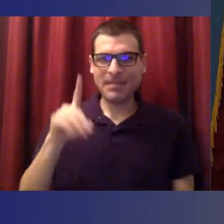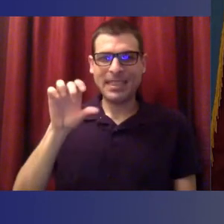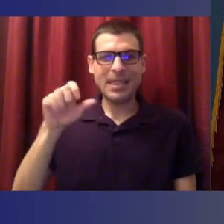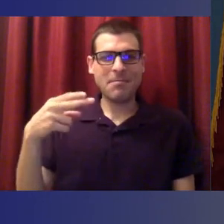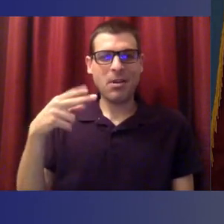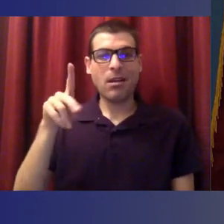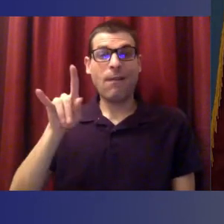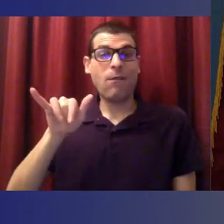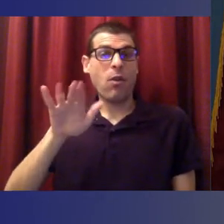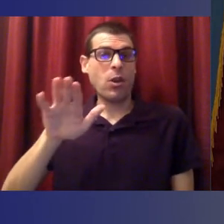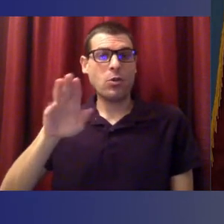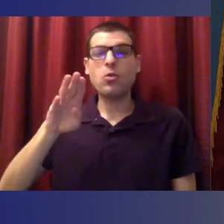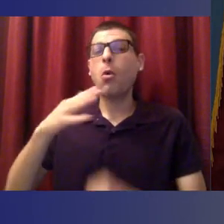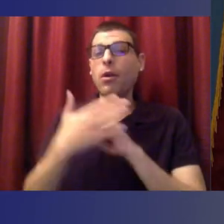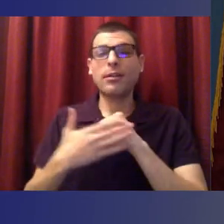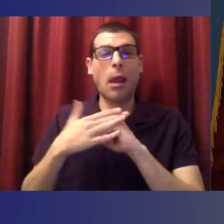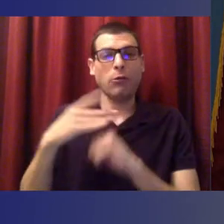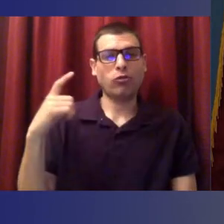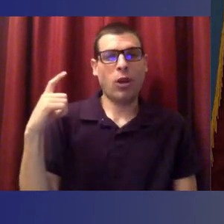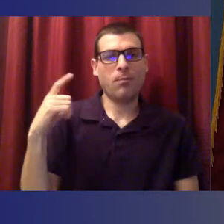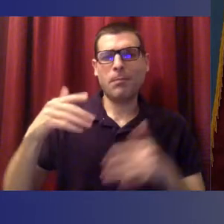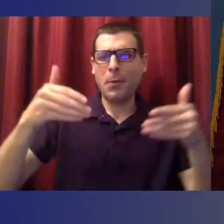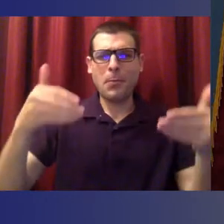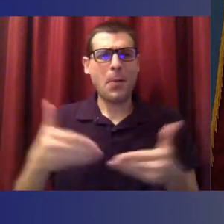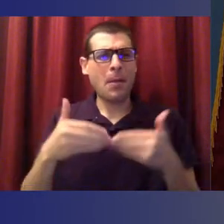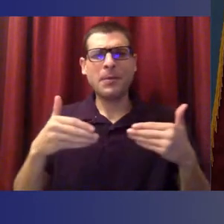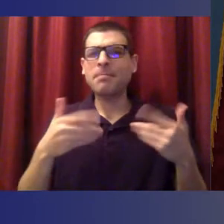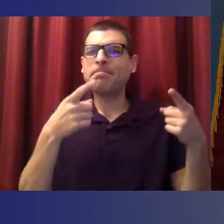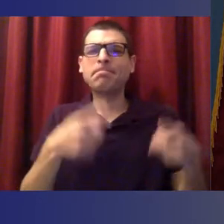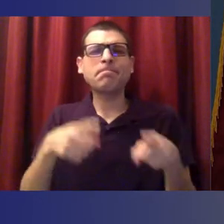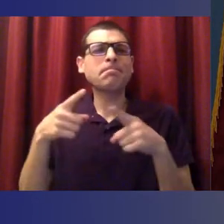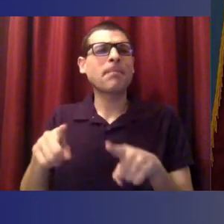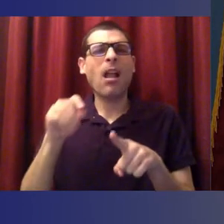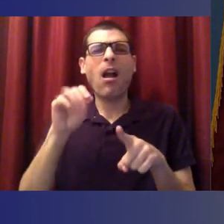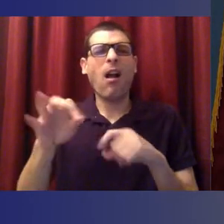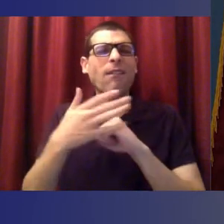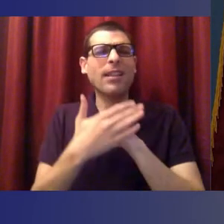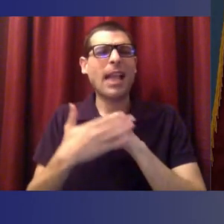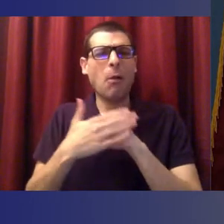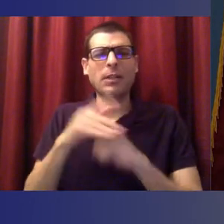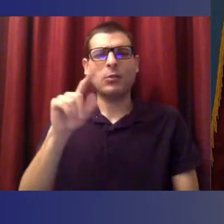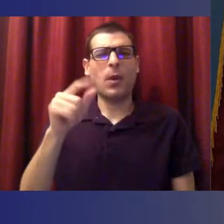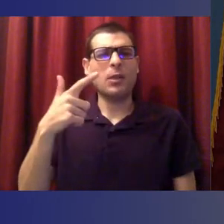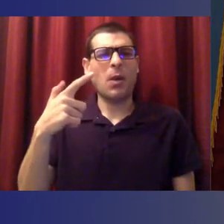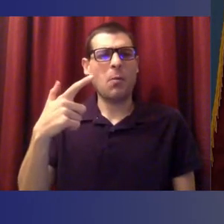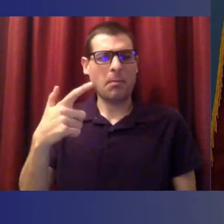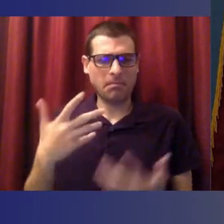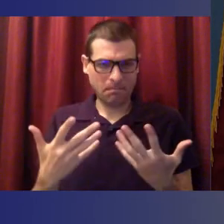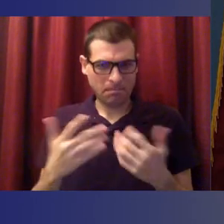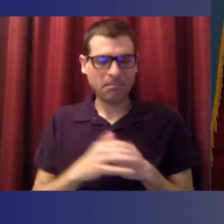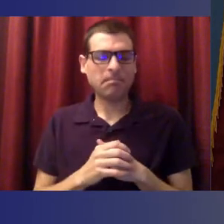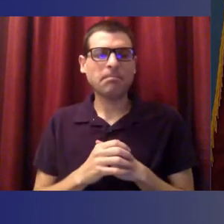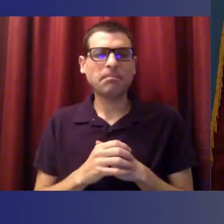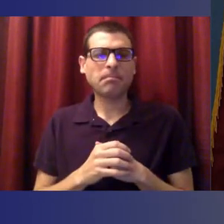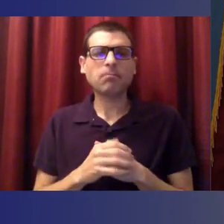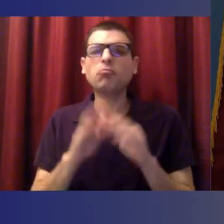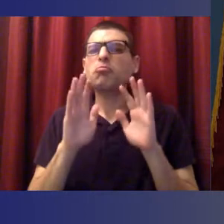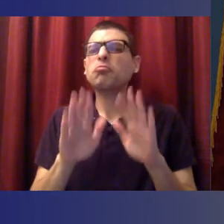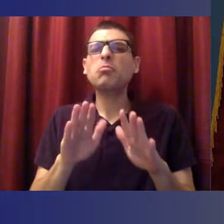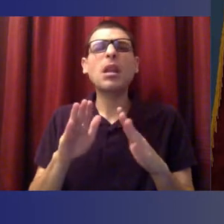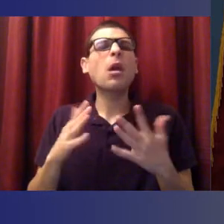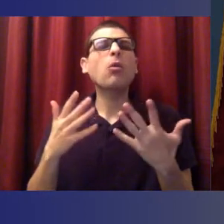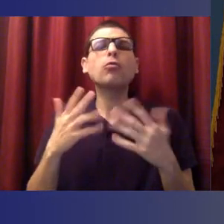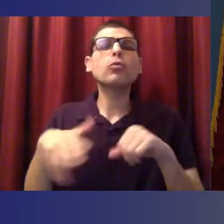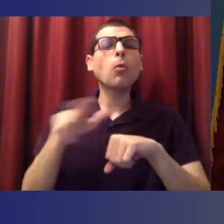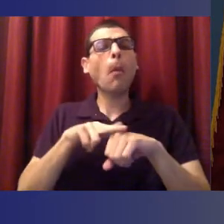County Chair, and welcome to the State of the County 2021. On a typical year, the state of the county is